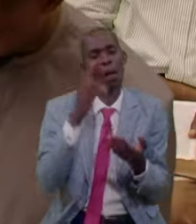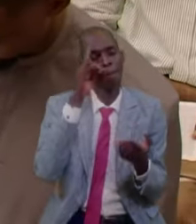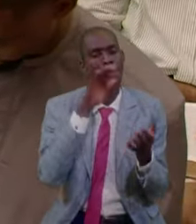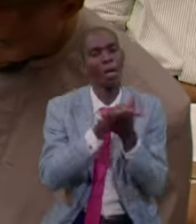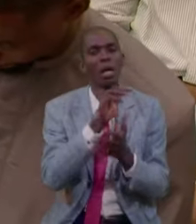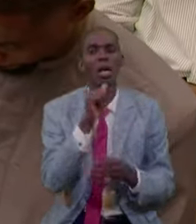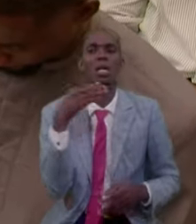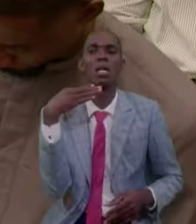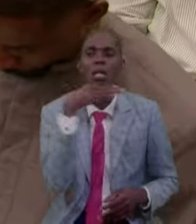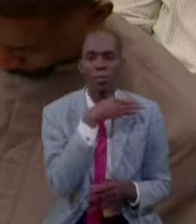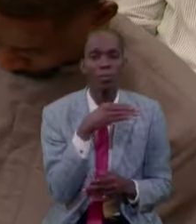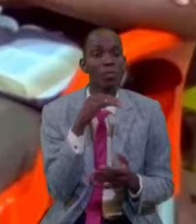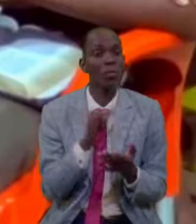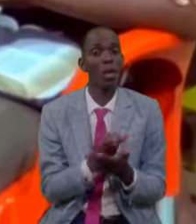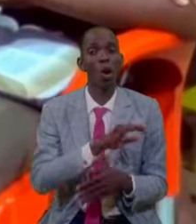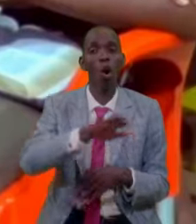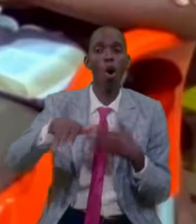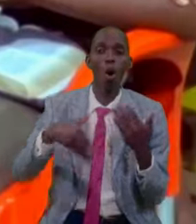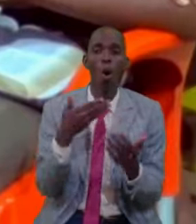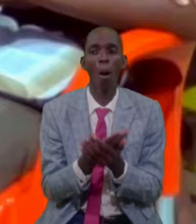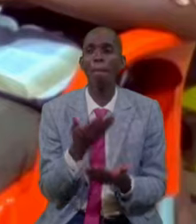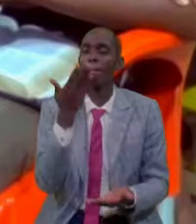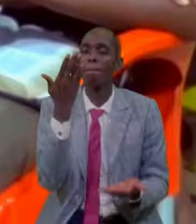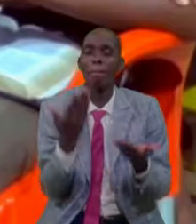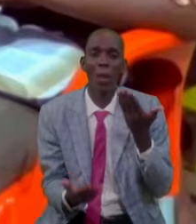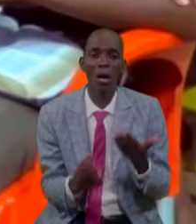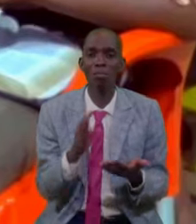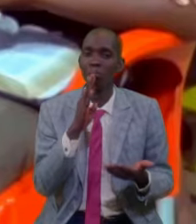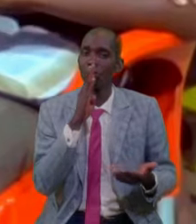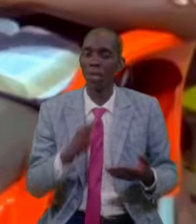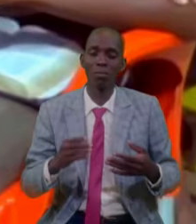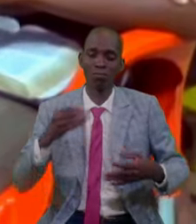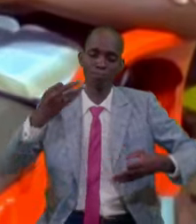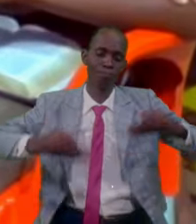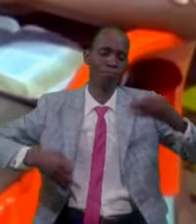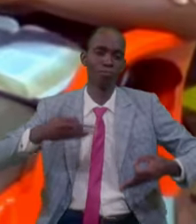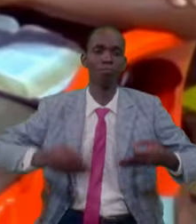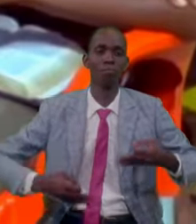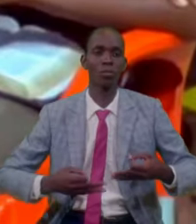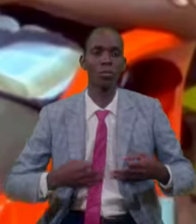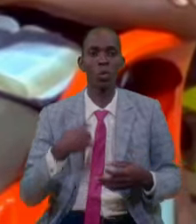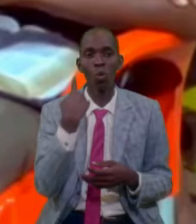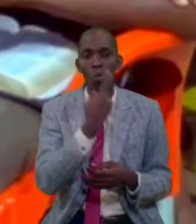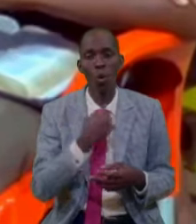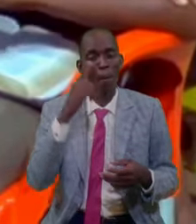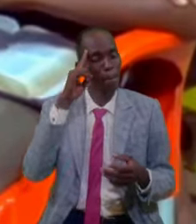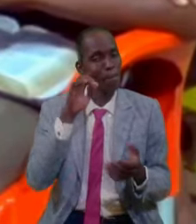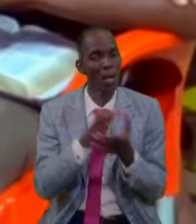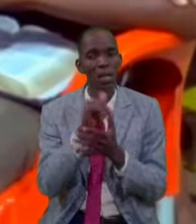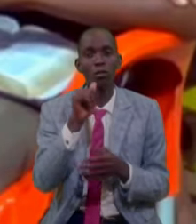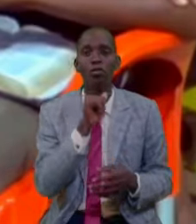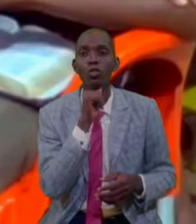they all might be damned who believed not the truth,